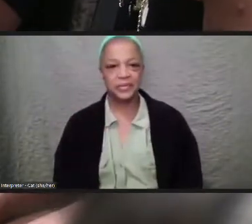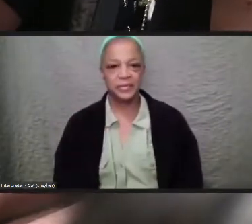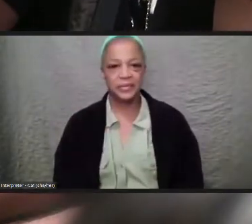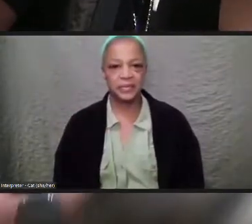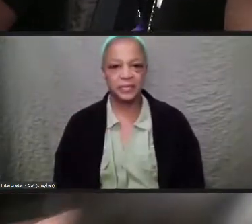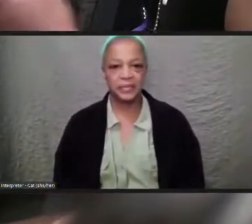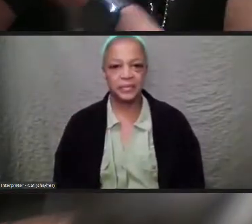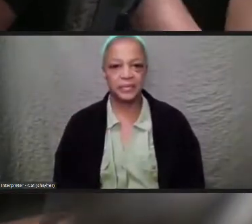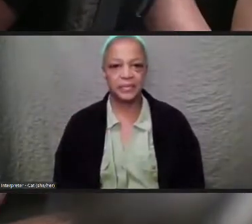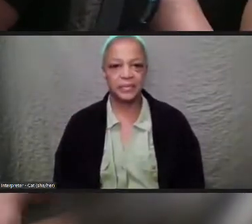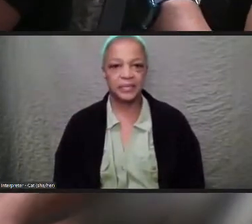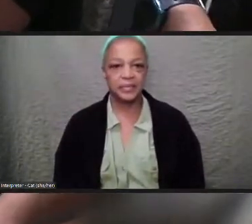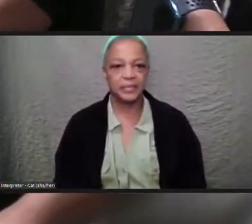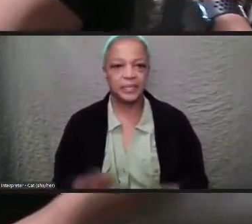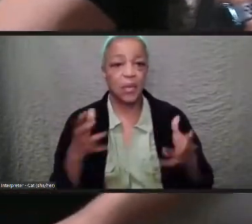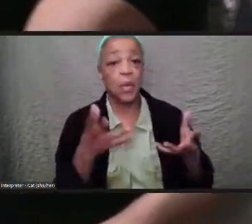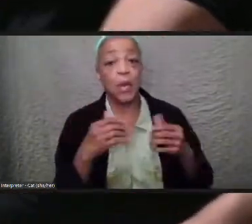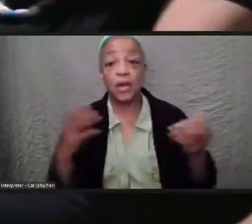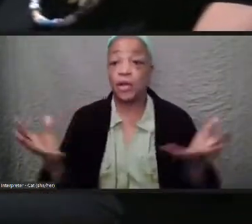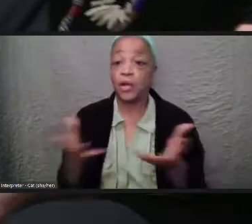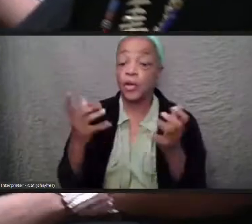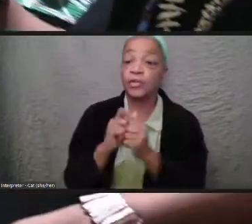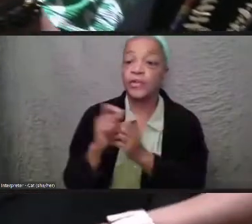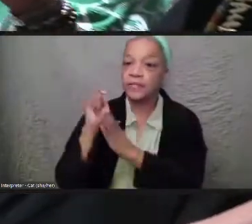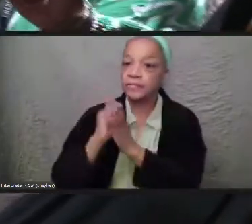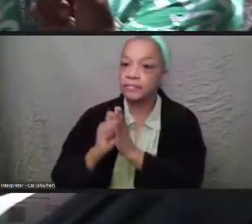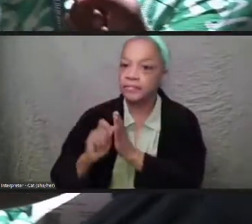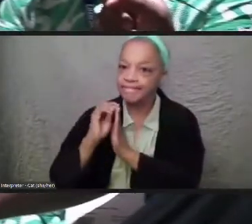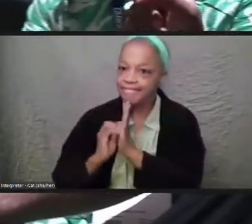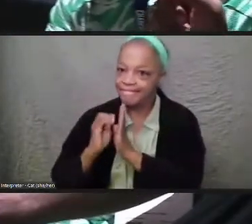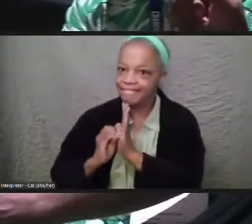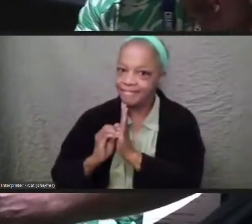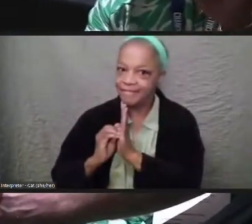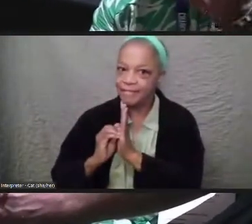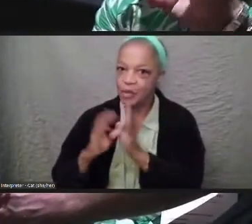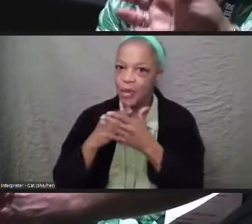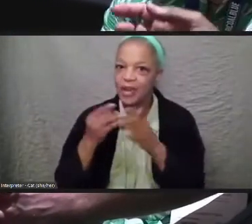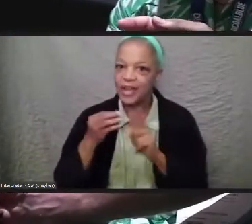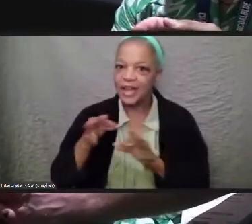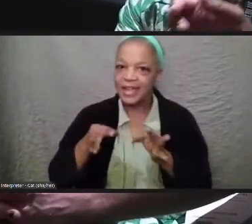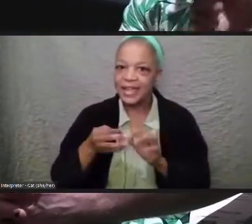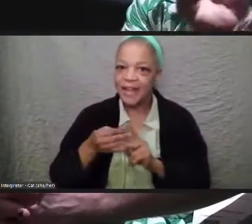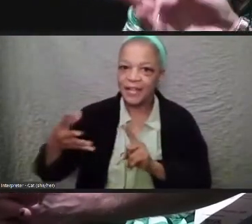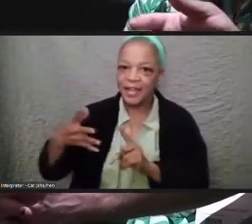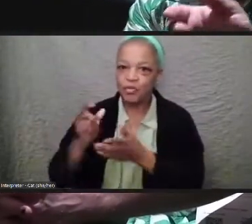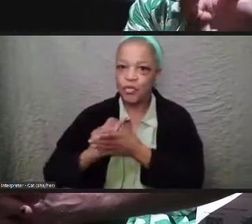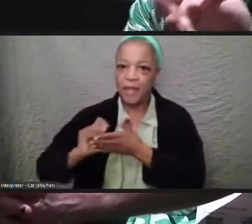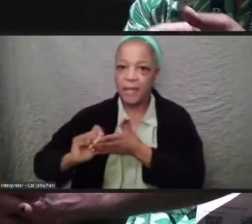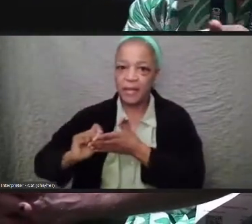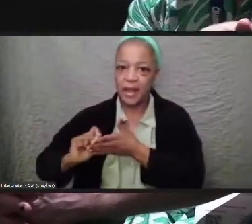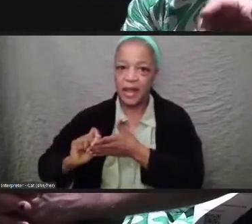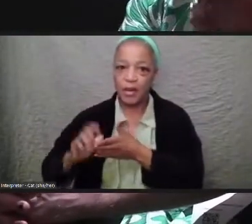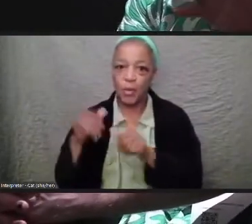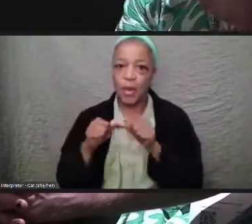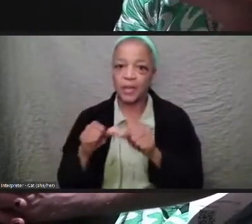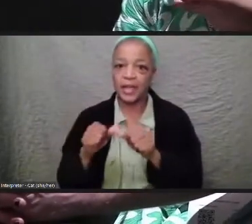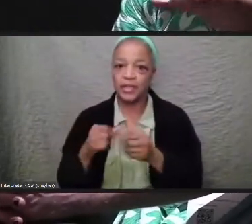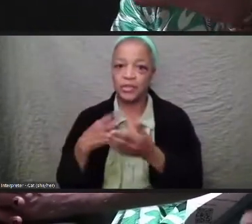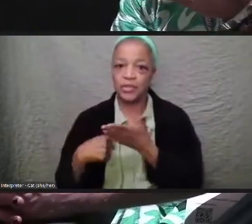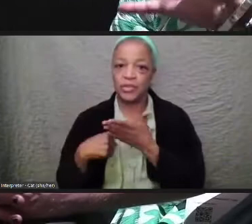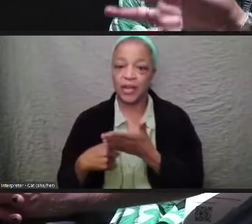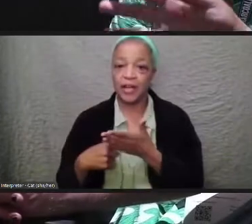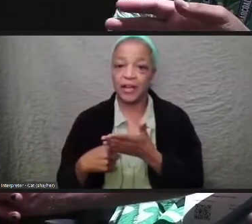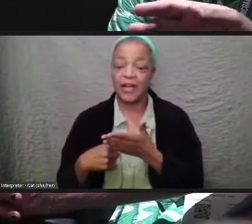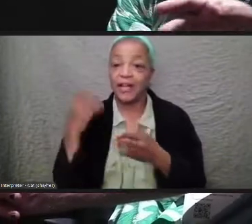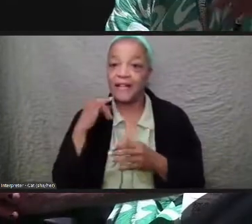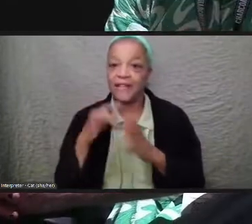encourage all of you, if you have little notepads or things, because we want to get these definitions, to write them down as we're continuing to talk, if any hot takes